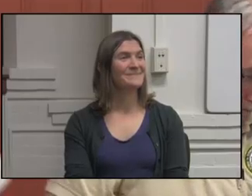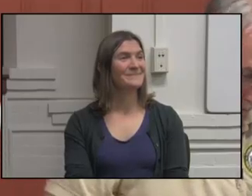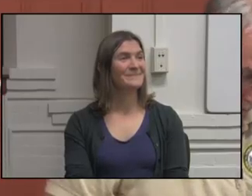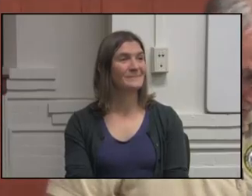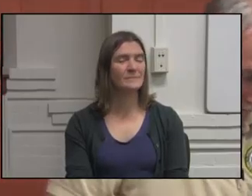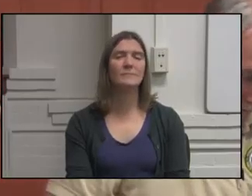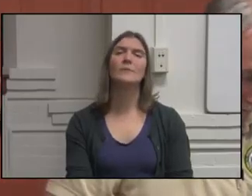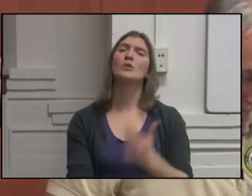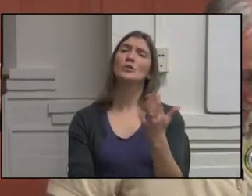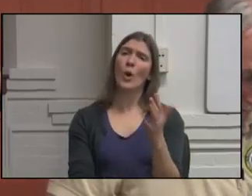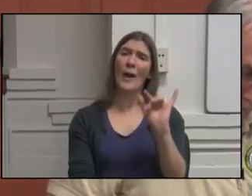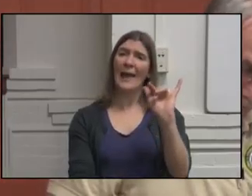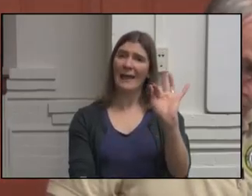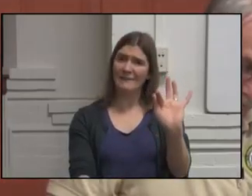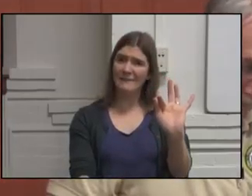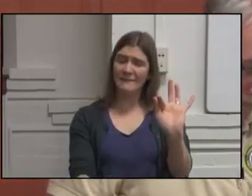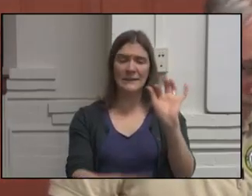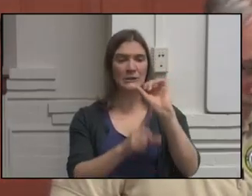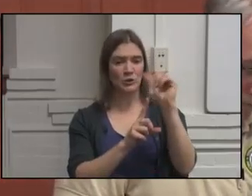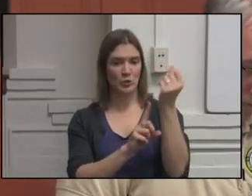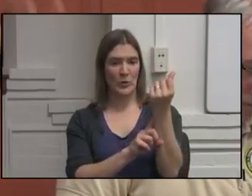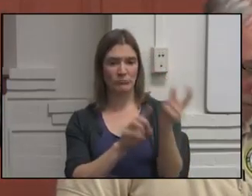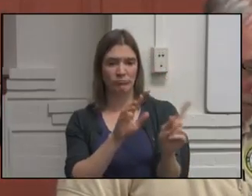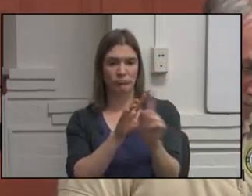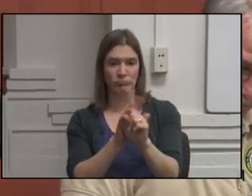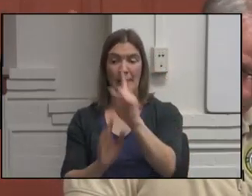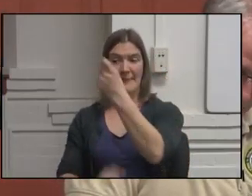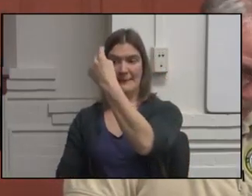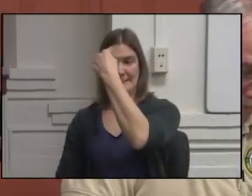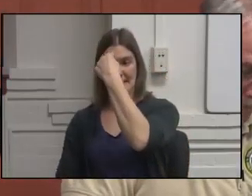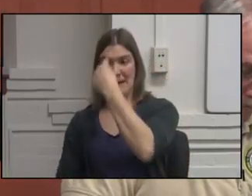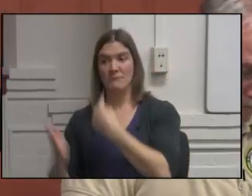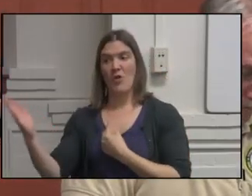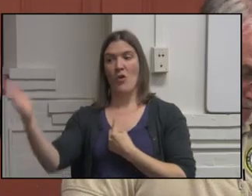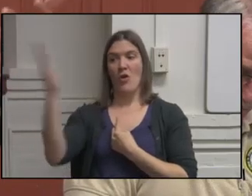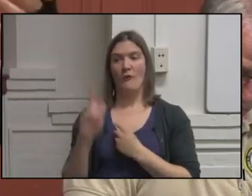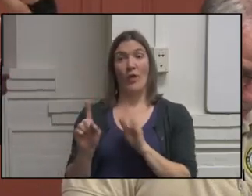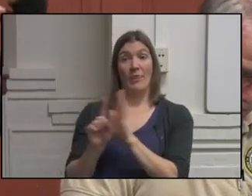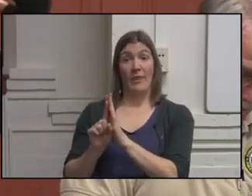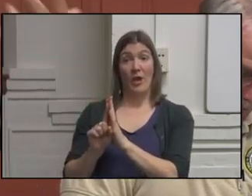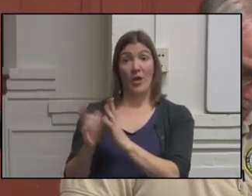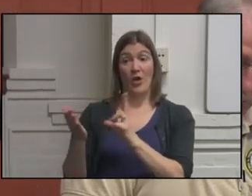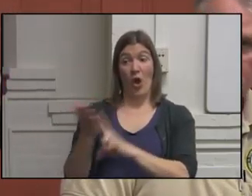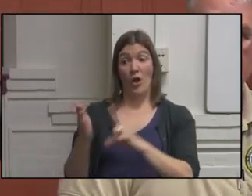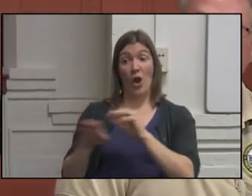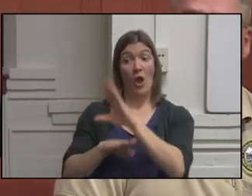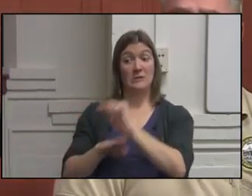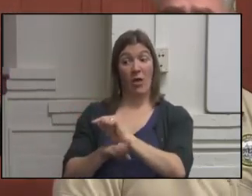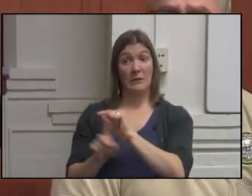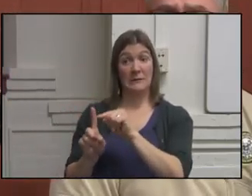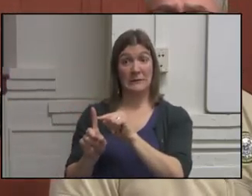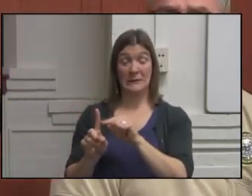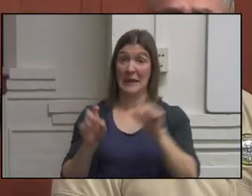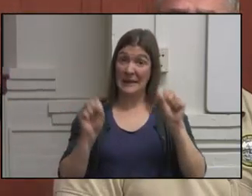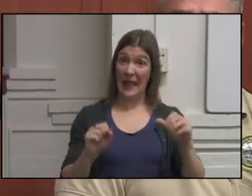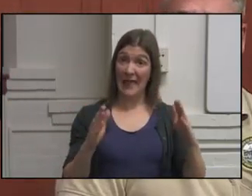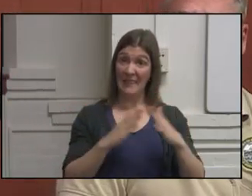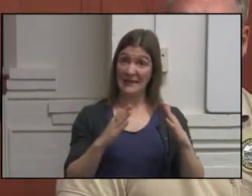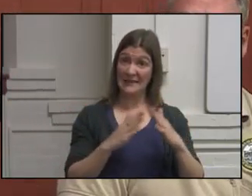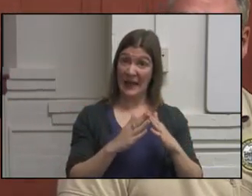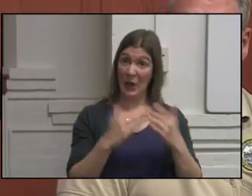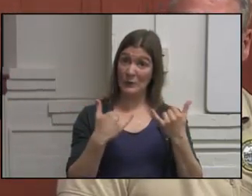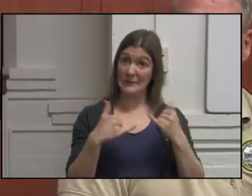In situations where the state is offering contractors, can the town